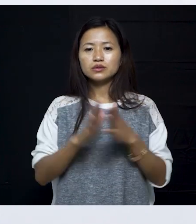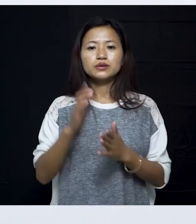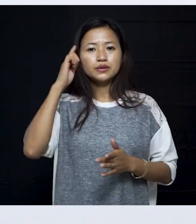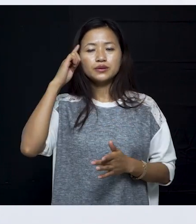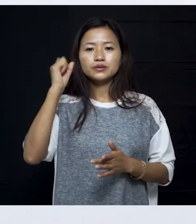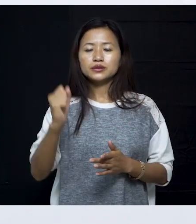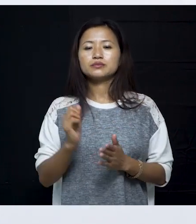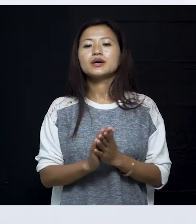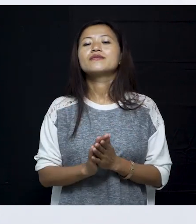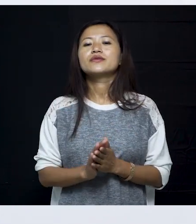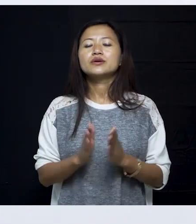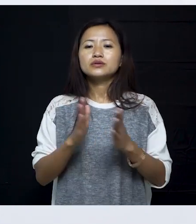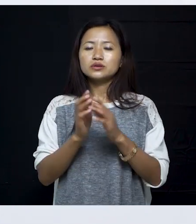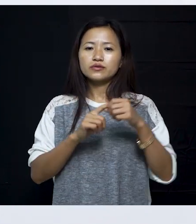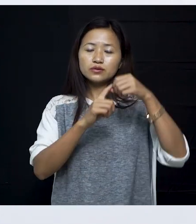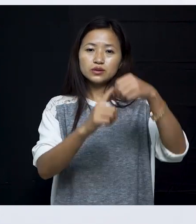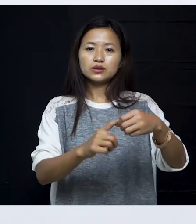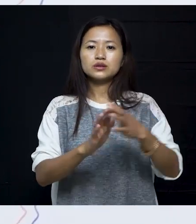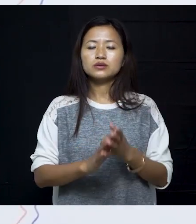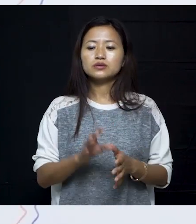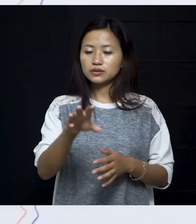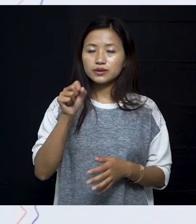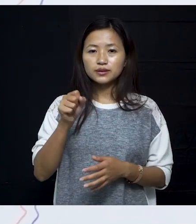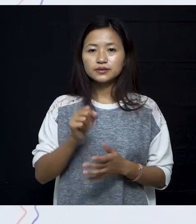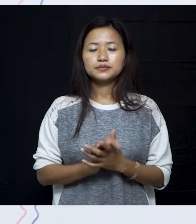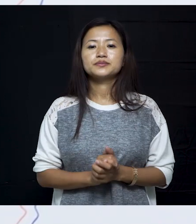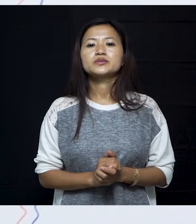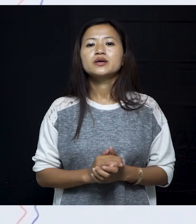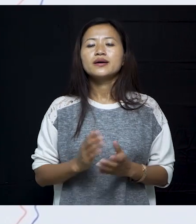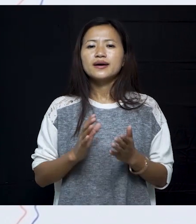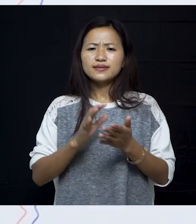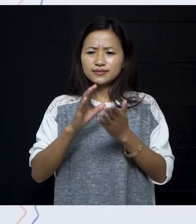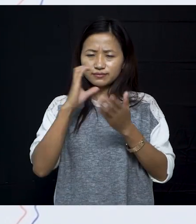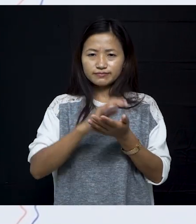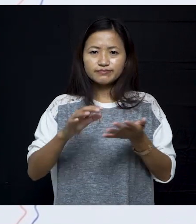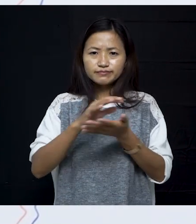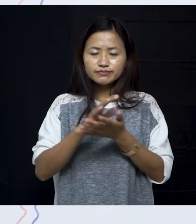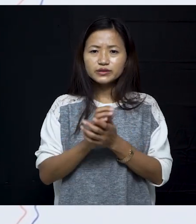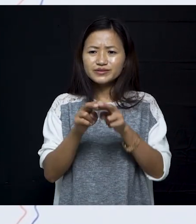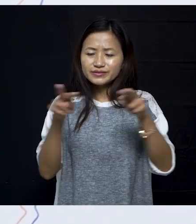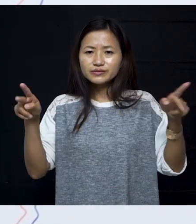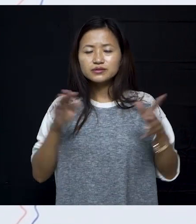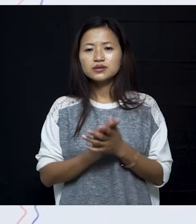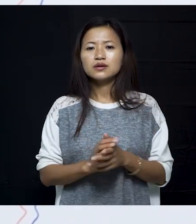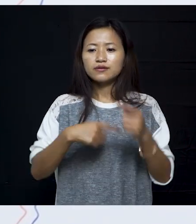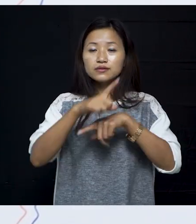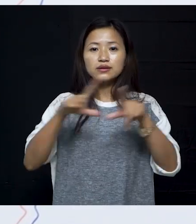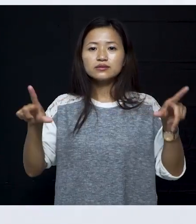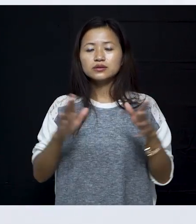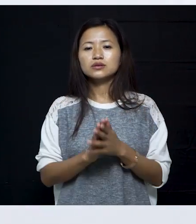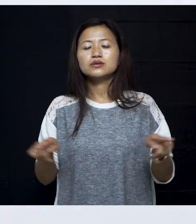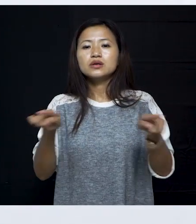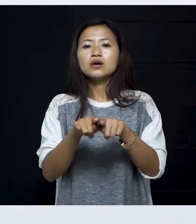Remember, depending on the kind of questions that you would be getting. Then creativity has to do with language as well as